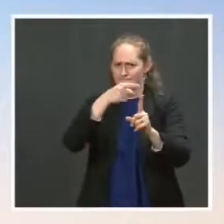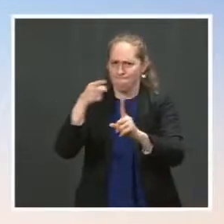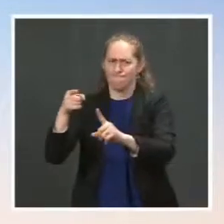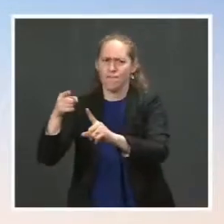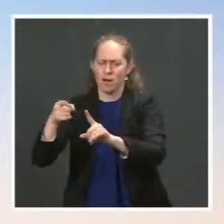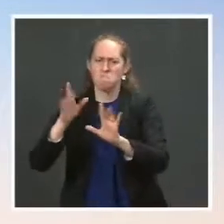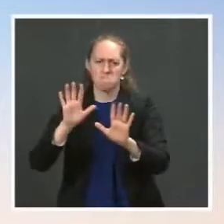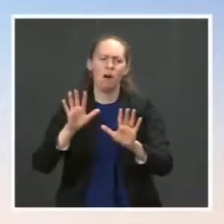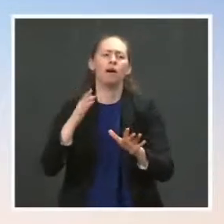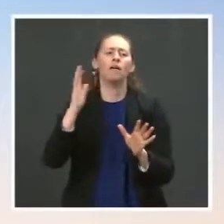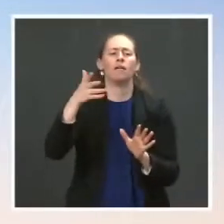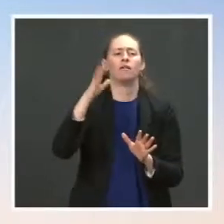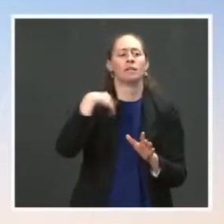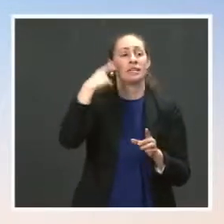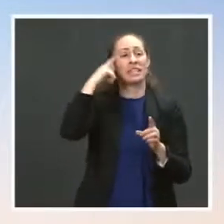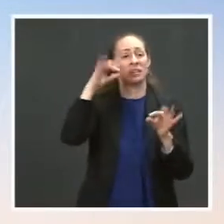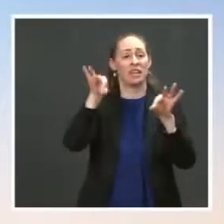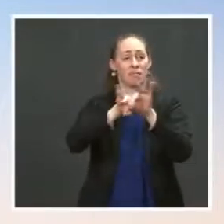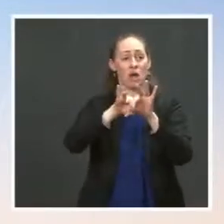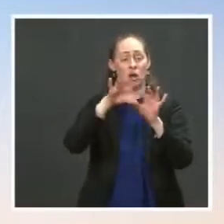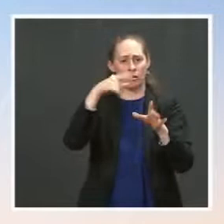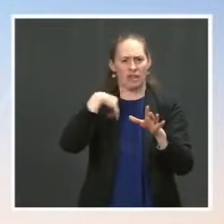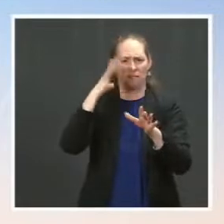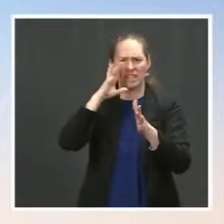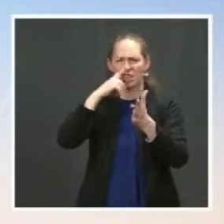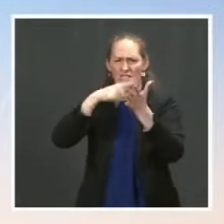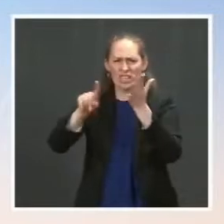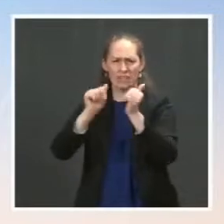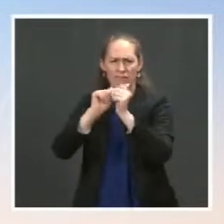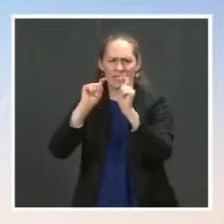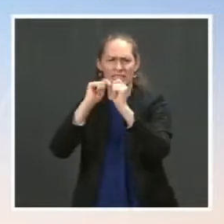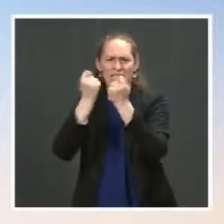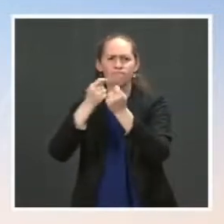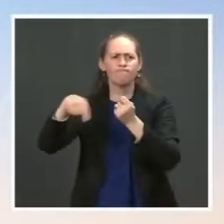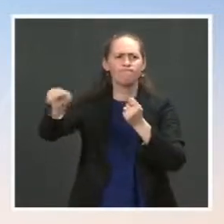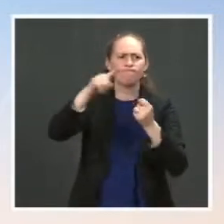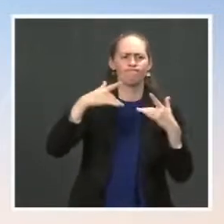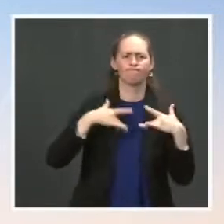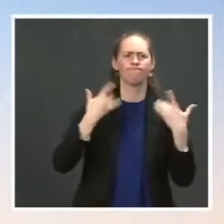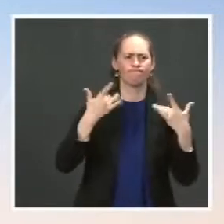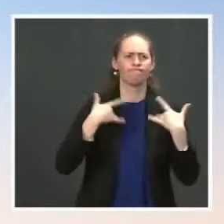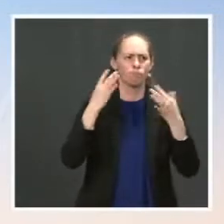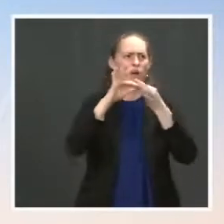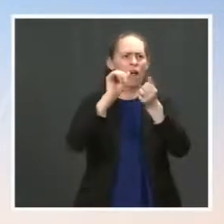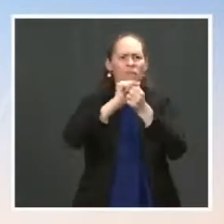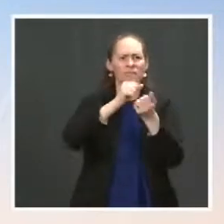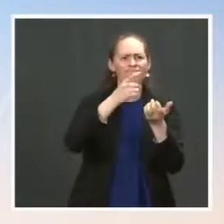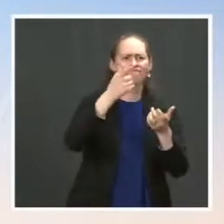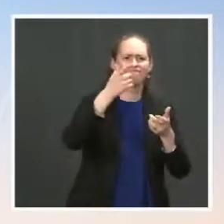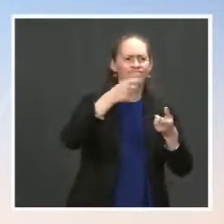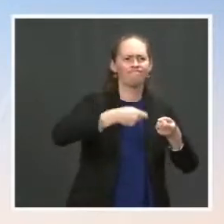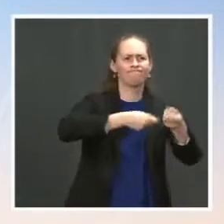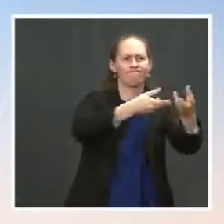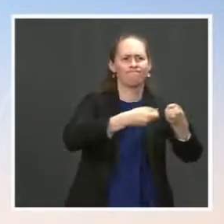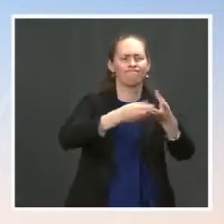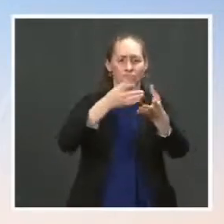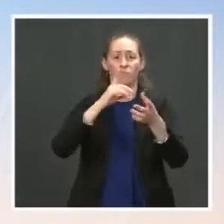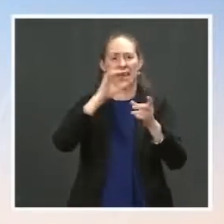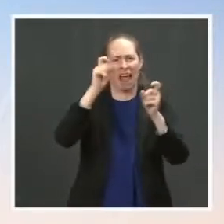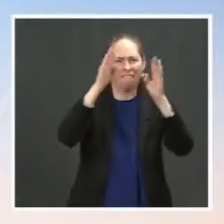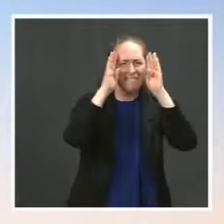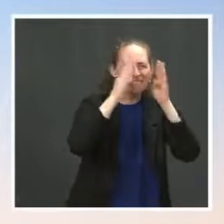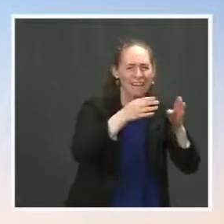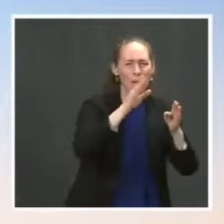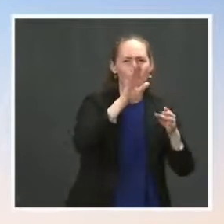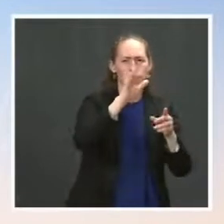particular update. I would say in terms of deportation, it's handled, as you know, in a case-by-case basis. I would have to look into the